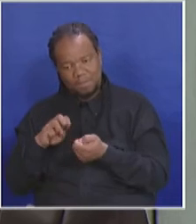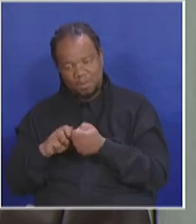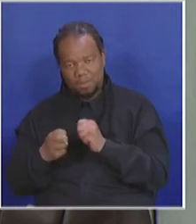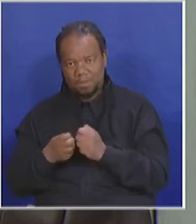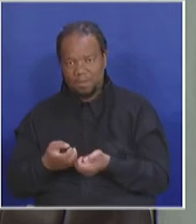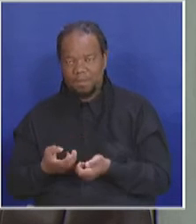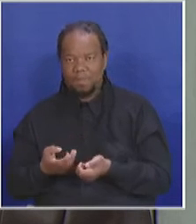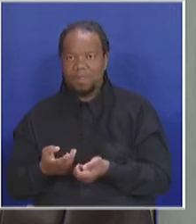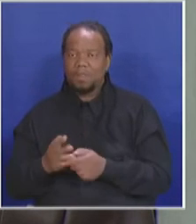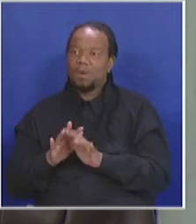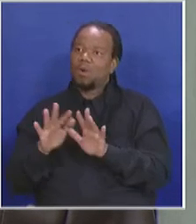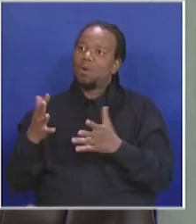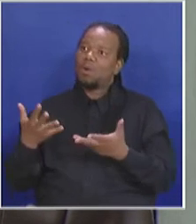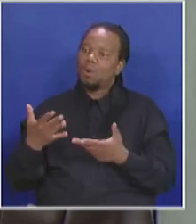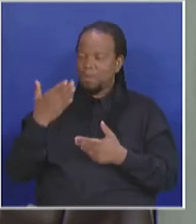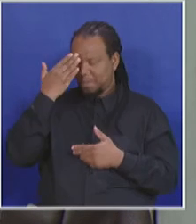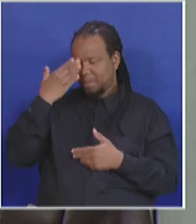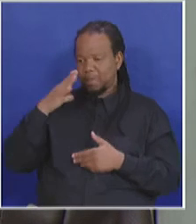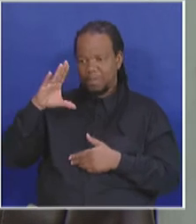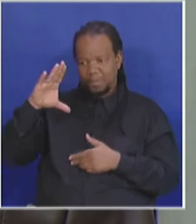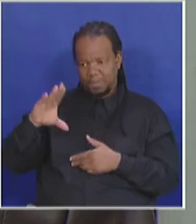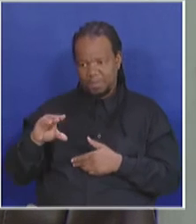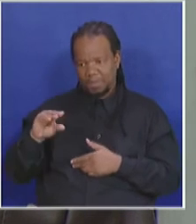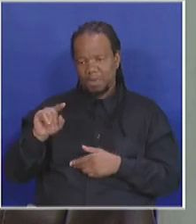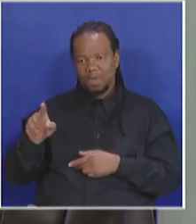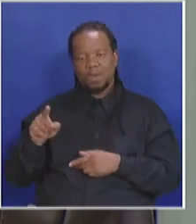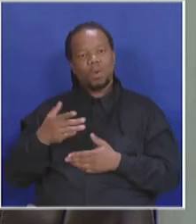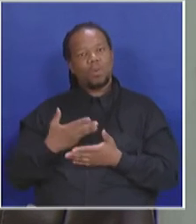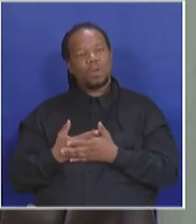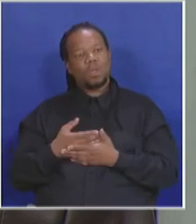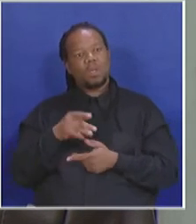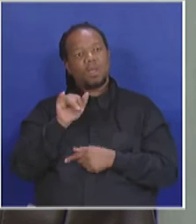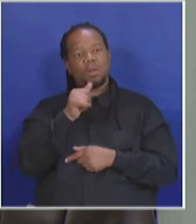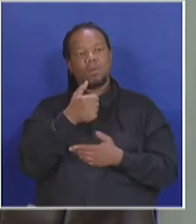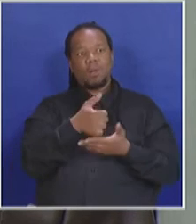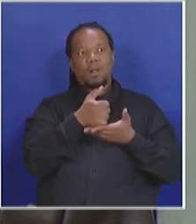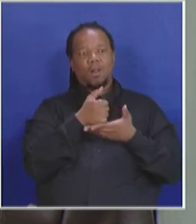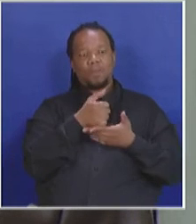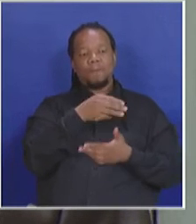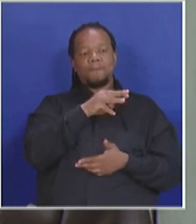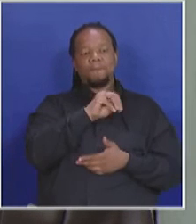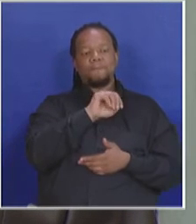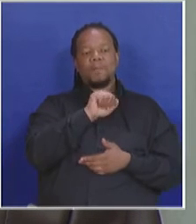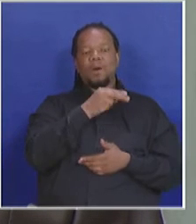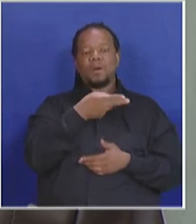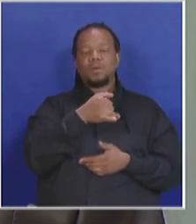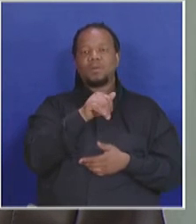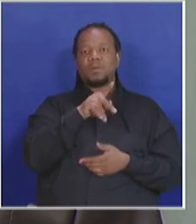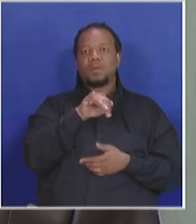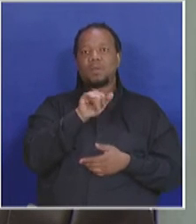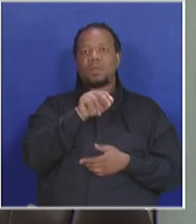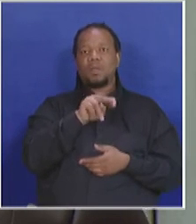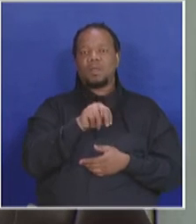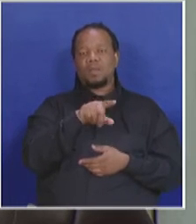facilities to reduce the patients at Bophelong Hospital in Mahikeng is appreciated. At the time of reporting, this project